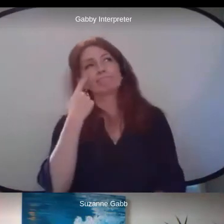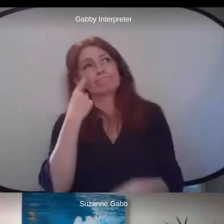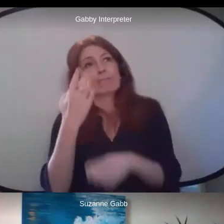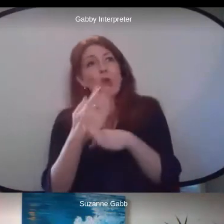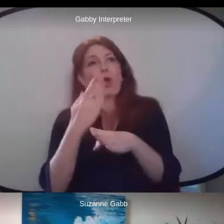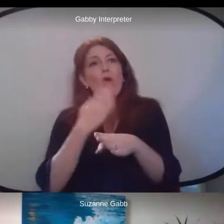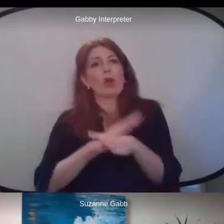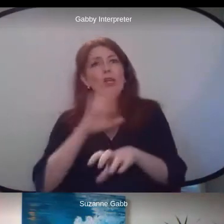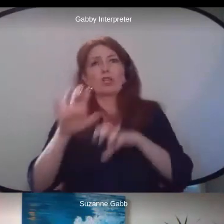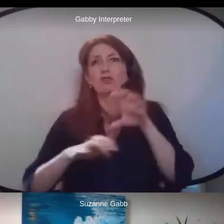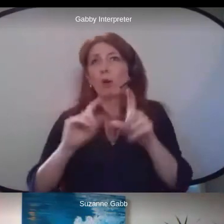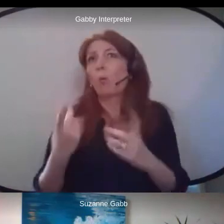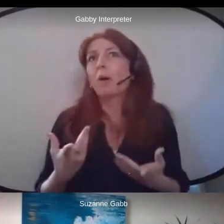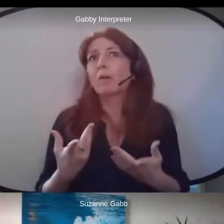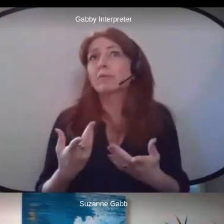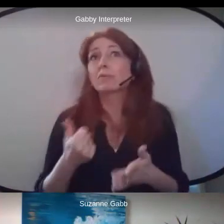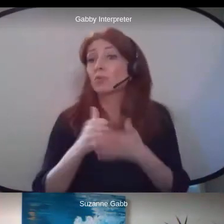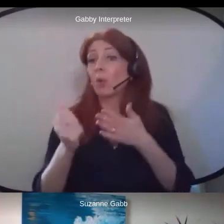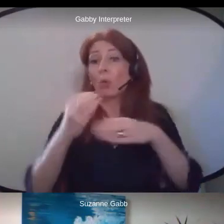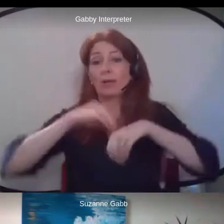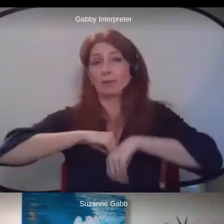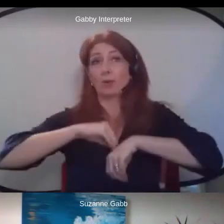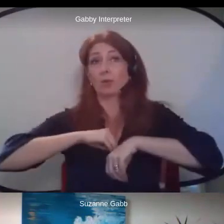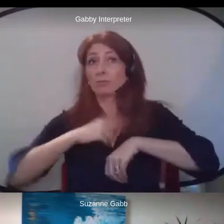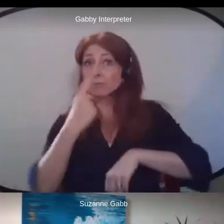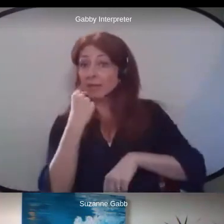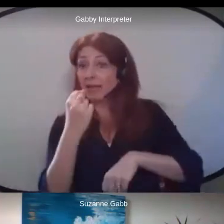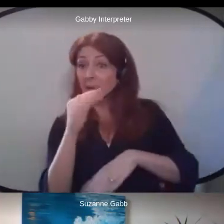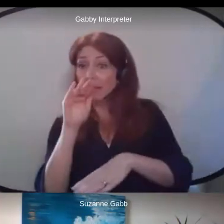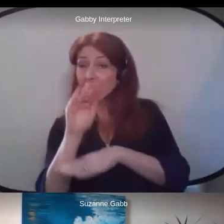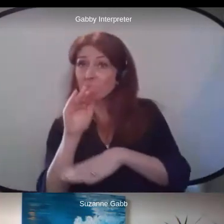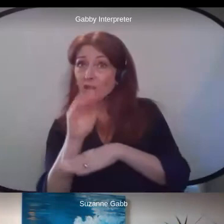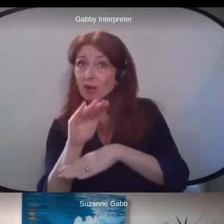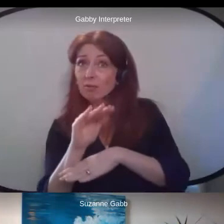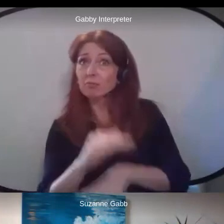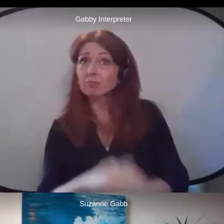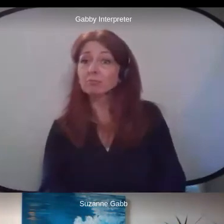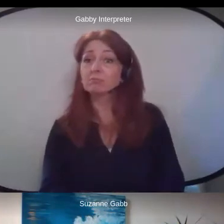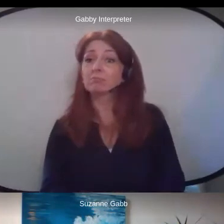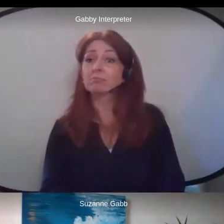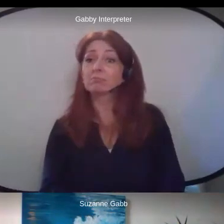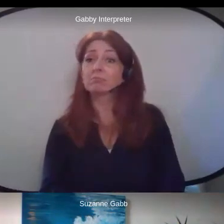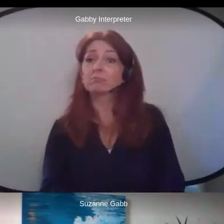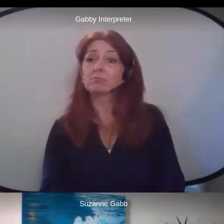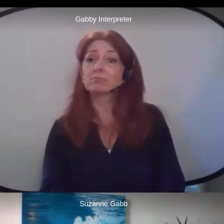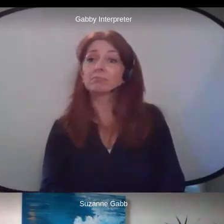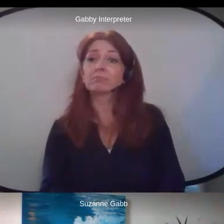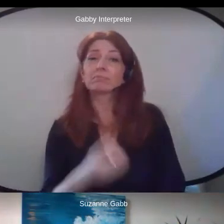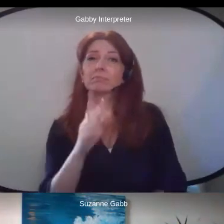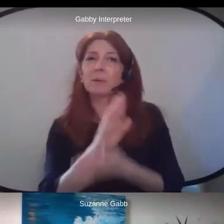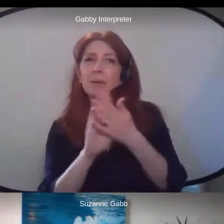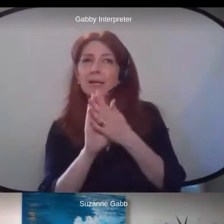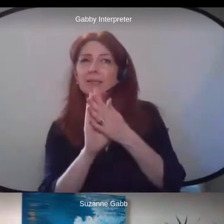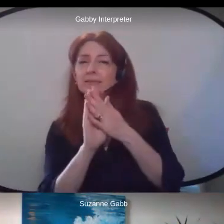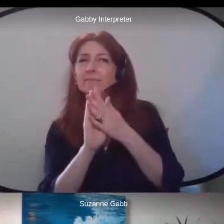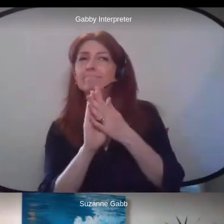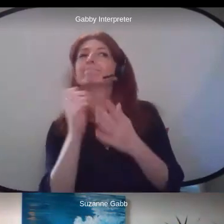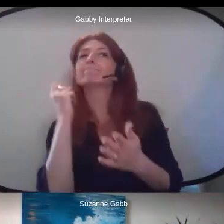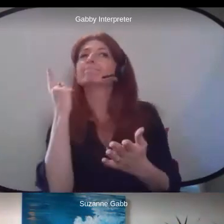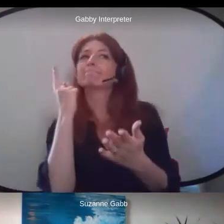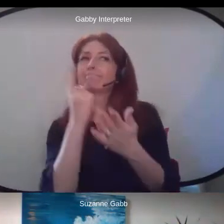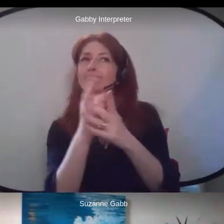is. And it's not always an internal struggle. It can be an external struggle, but being able to sort of pinpoint, okay, that